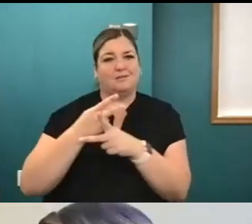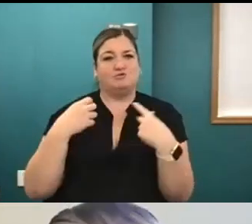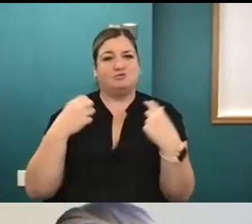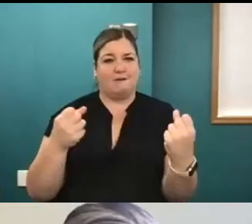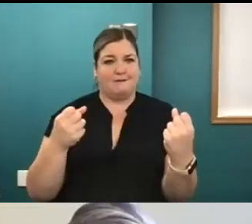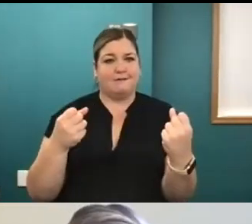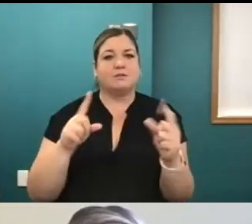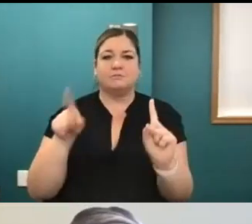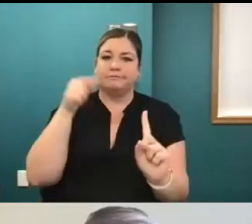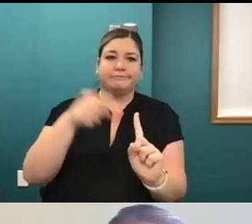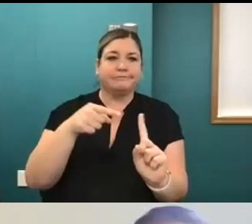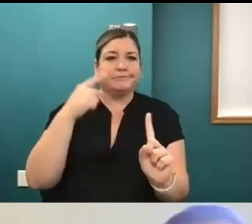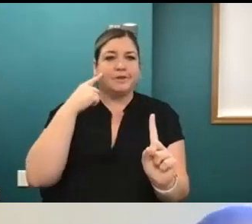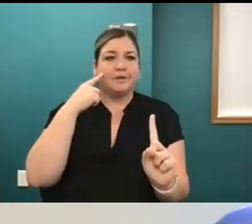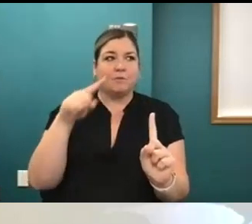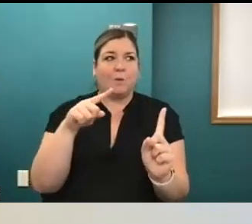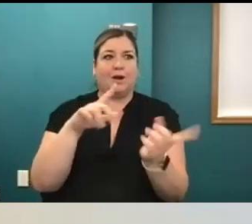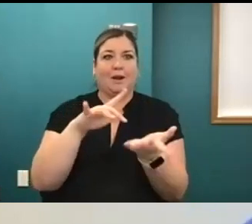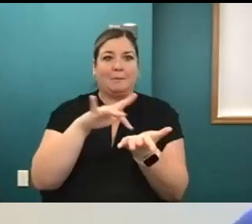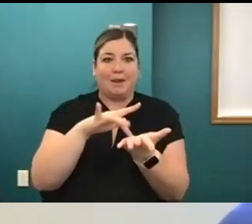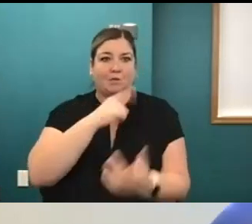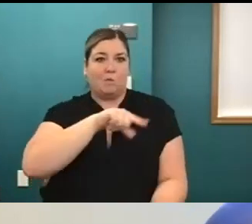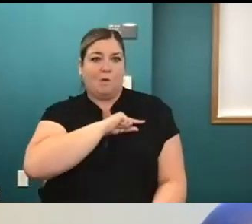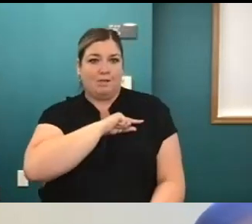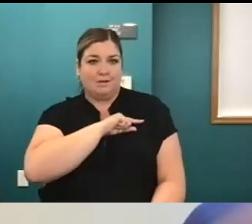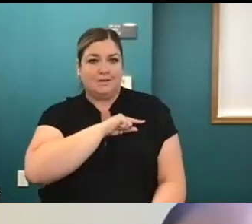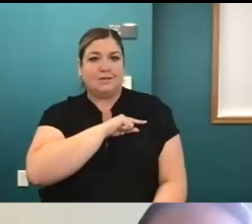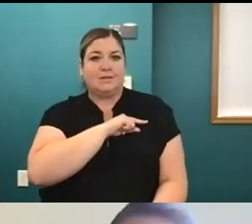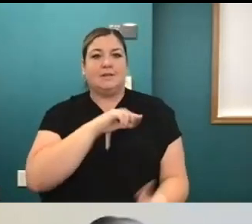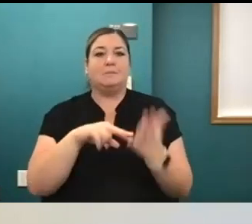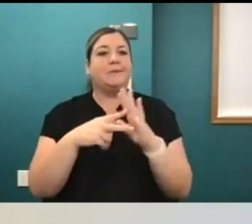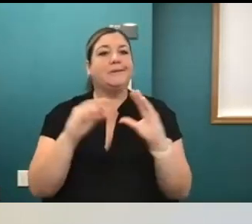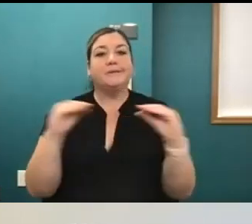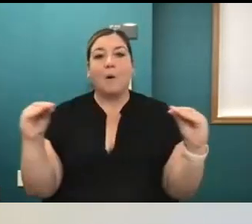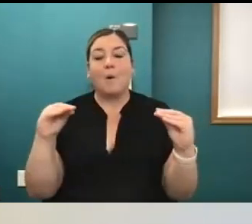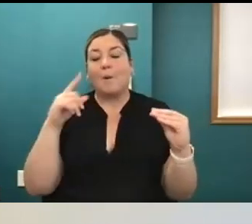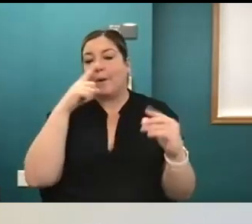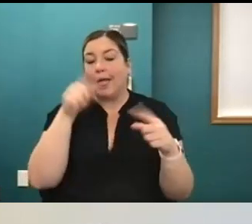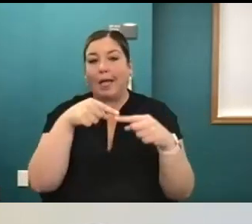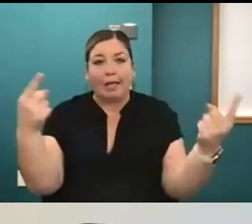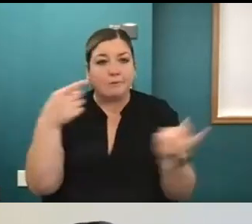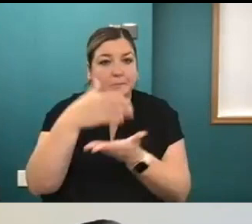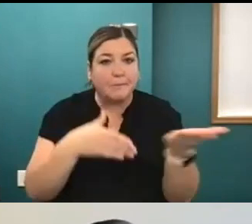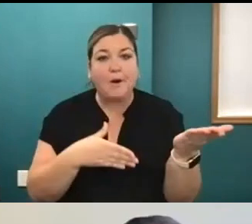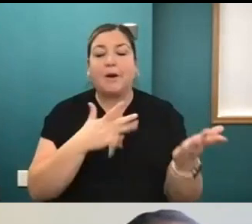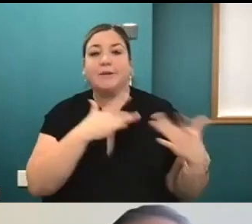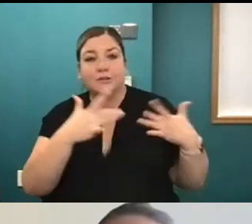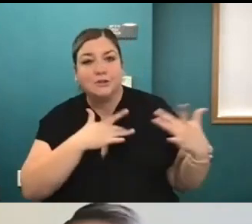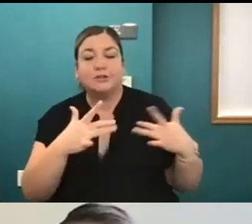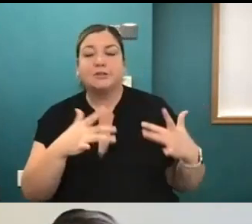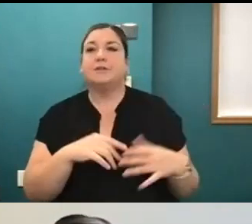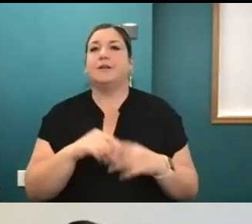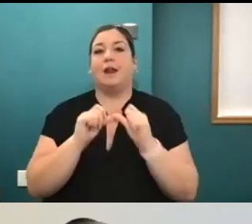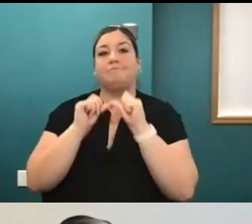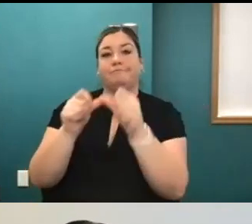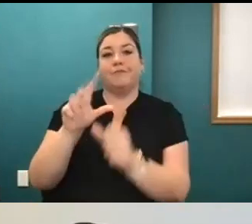to be specifically of a medical grade quality where there's no major allergy component to that. It does last